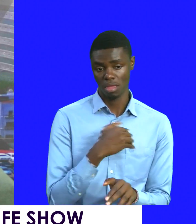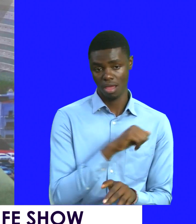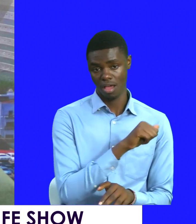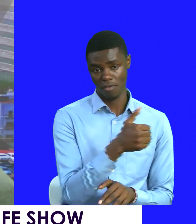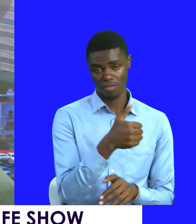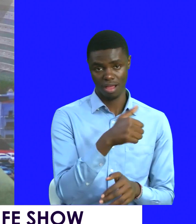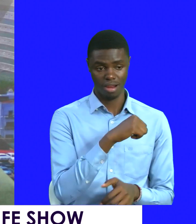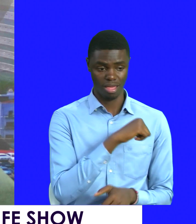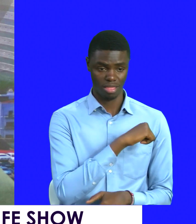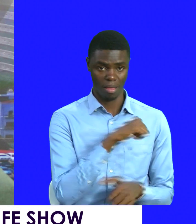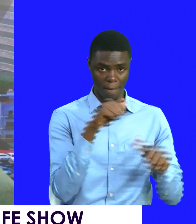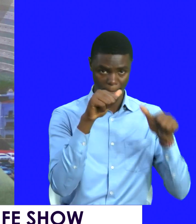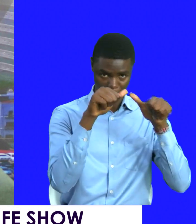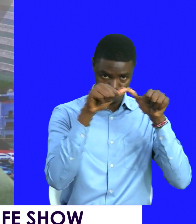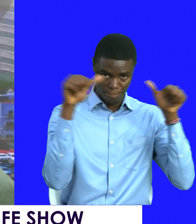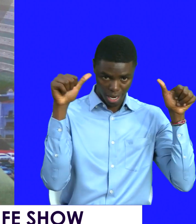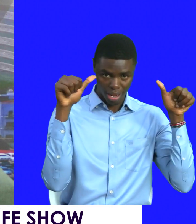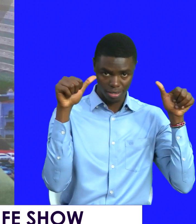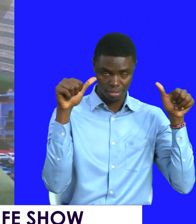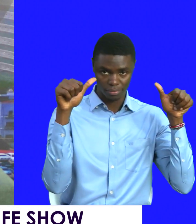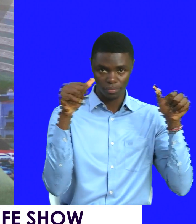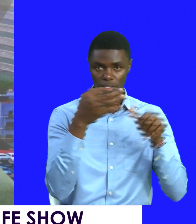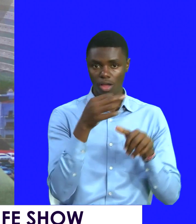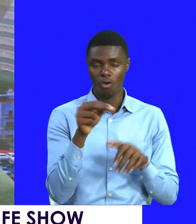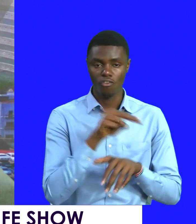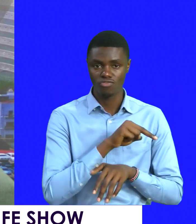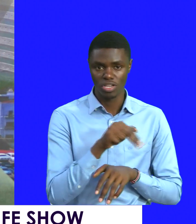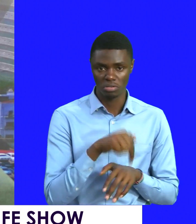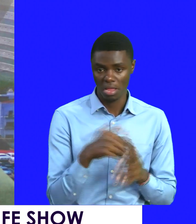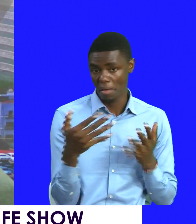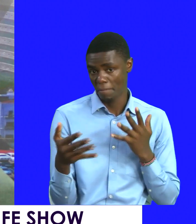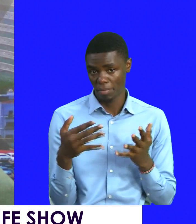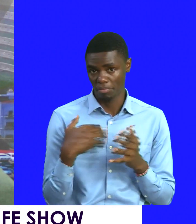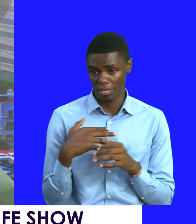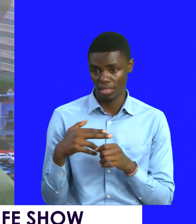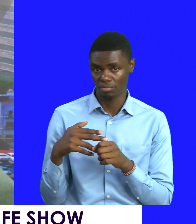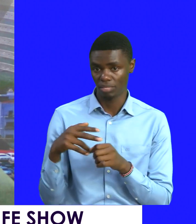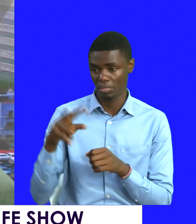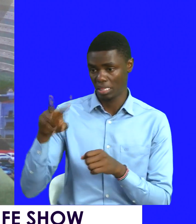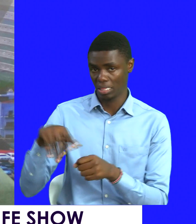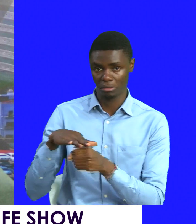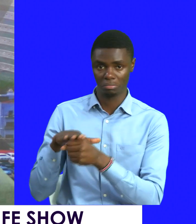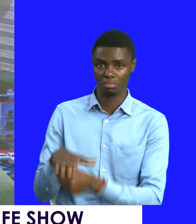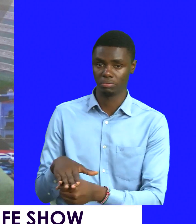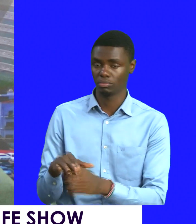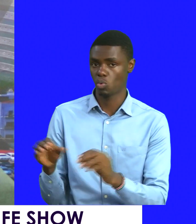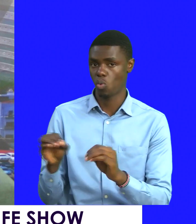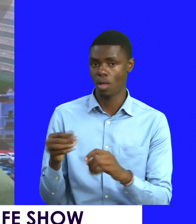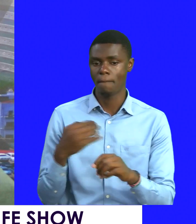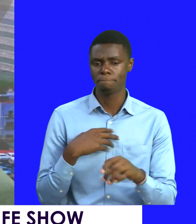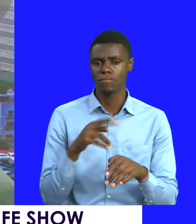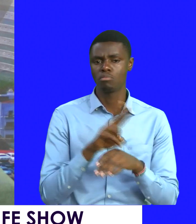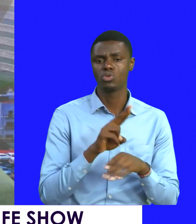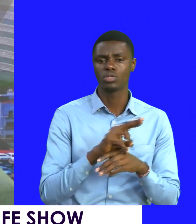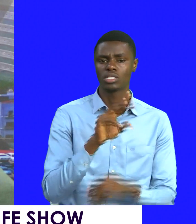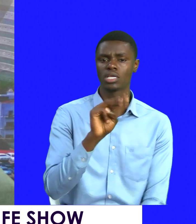vehicle, let me not mention, because I may be bringing down any other brand. But I'm using the Mercedes-Benz as